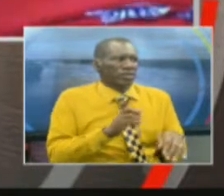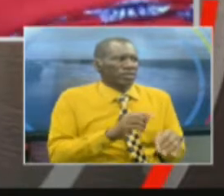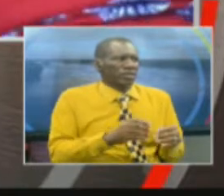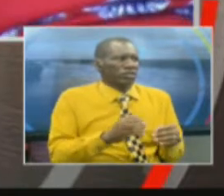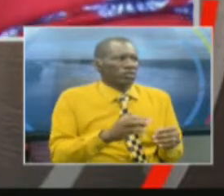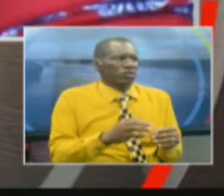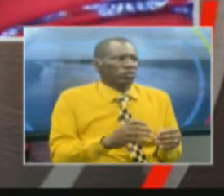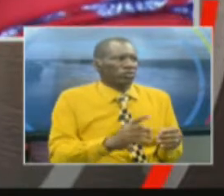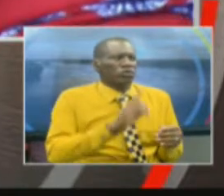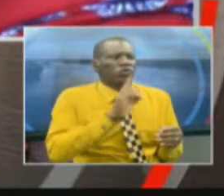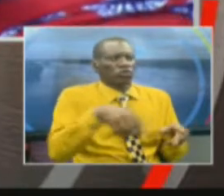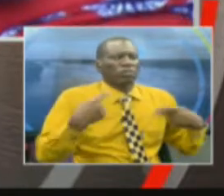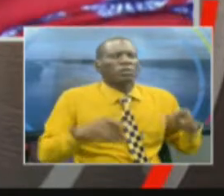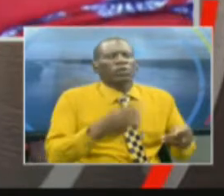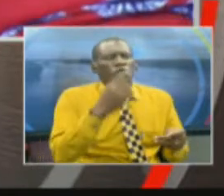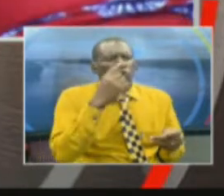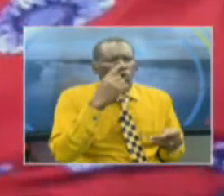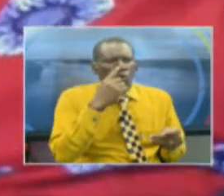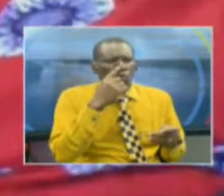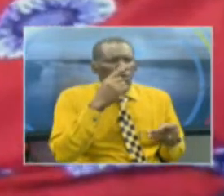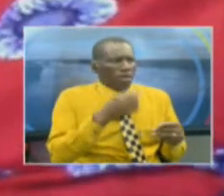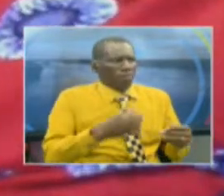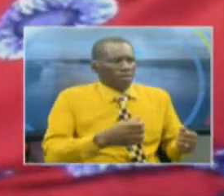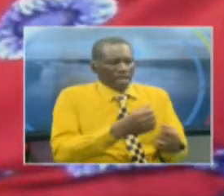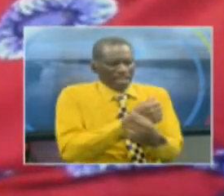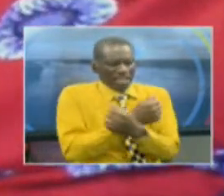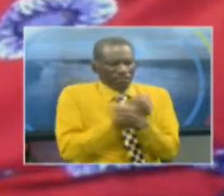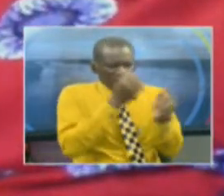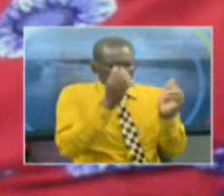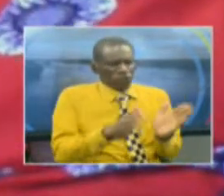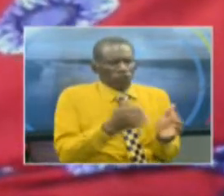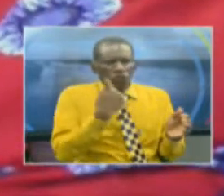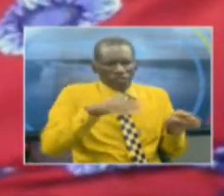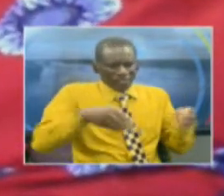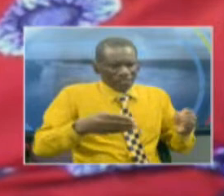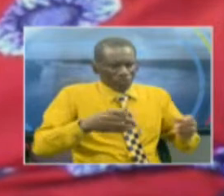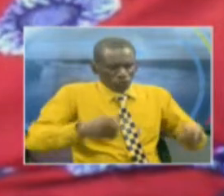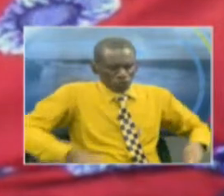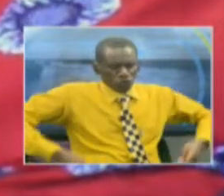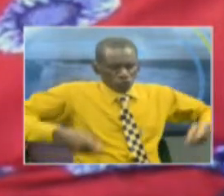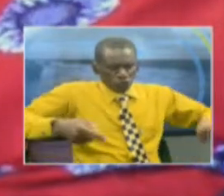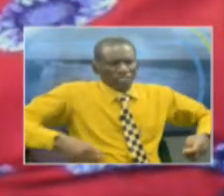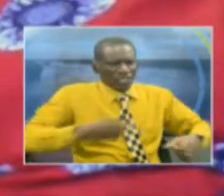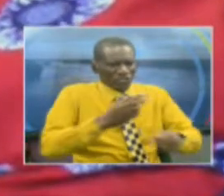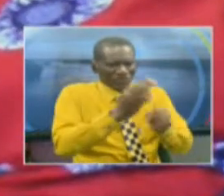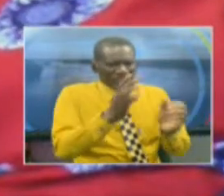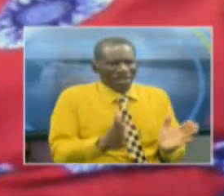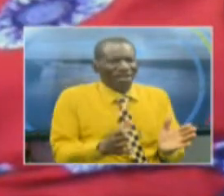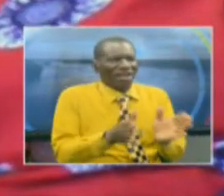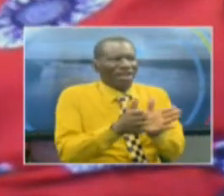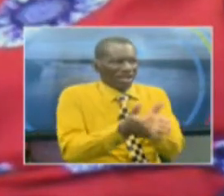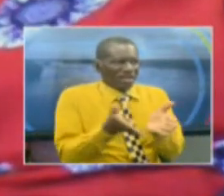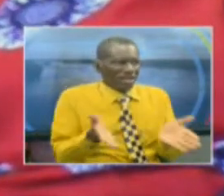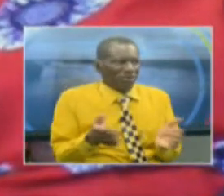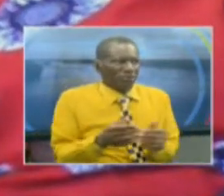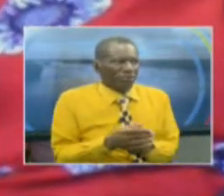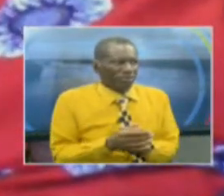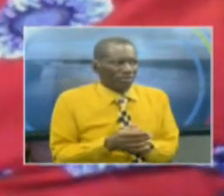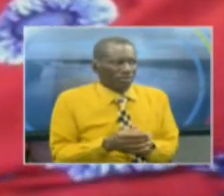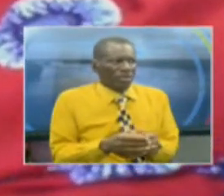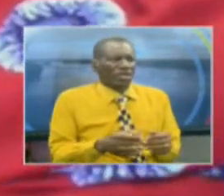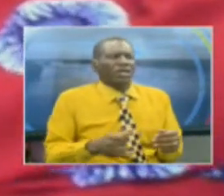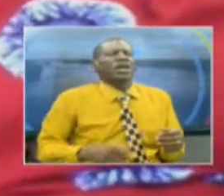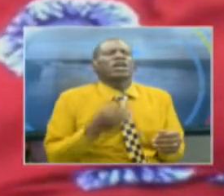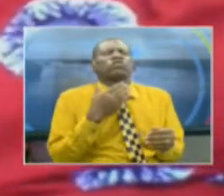just went and told the people at home, I'm in love with somebody who is disabled, in a wheelchair, and I just want